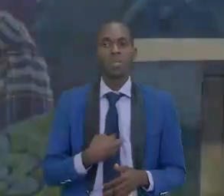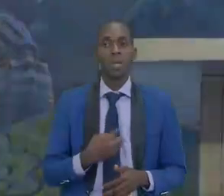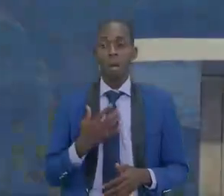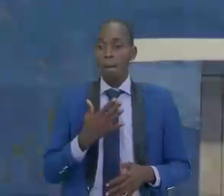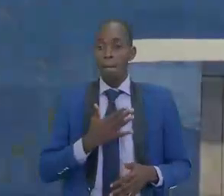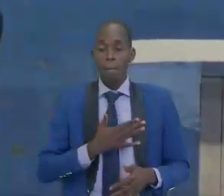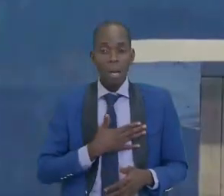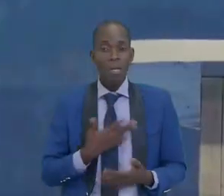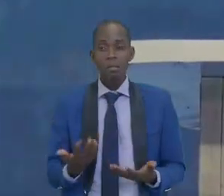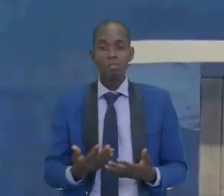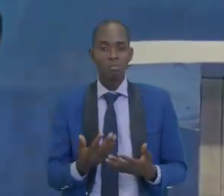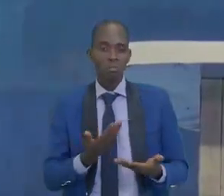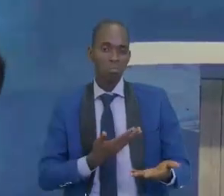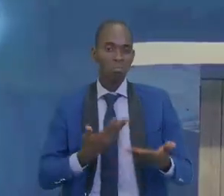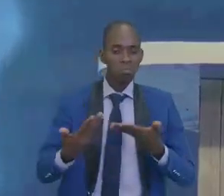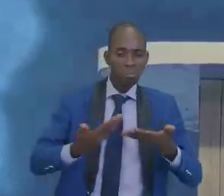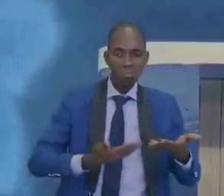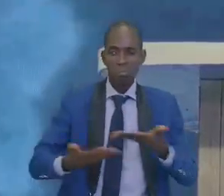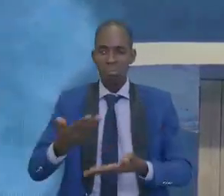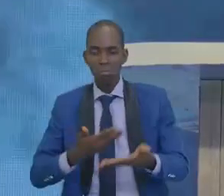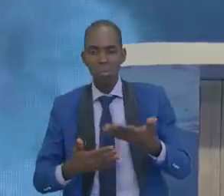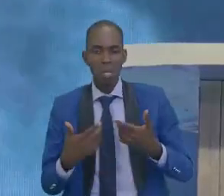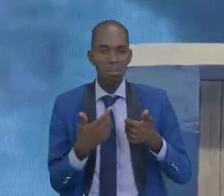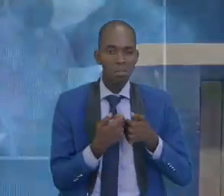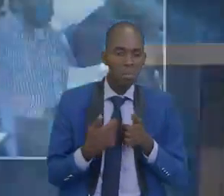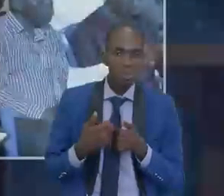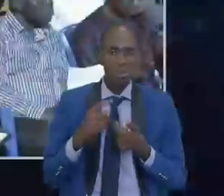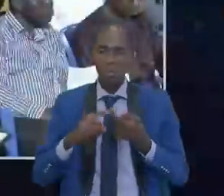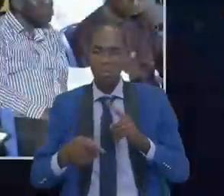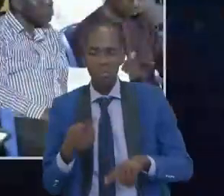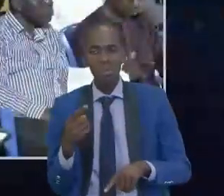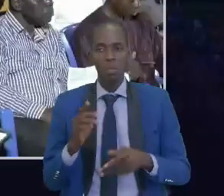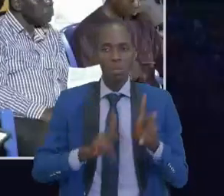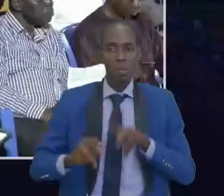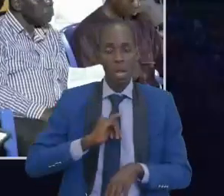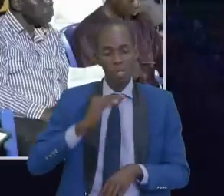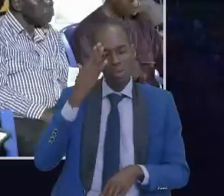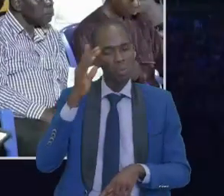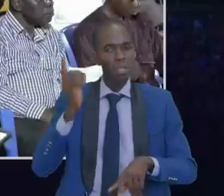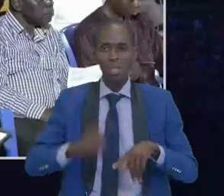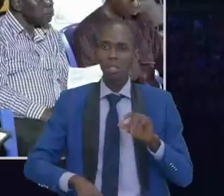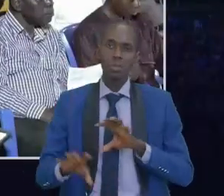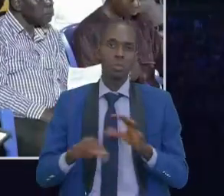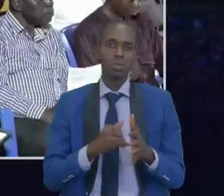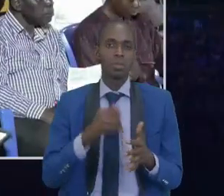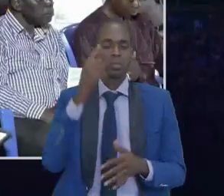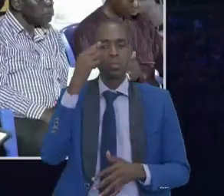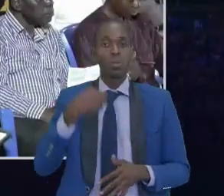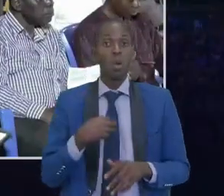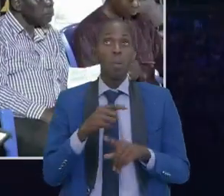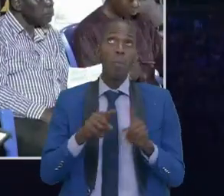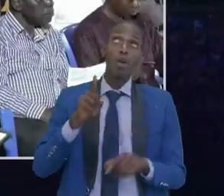my interactions, and the people I know, they cannot do it. He said, you are